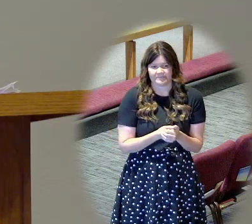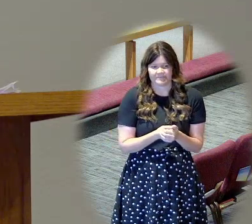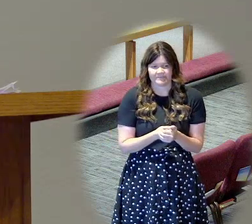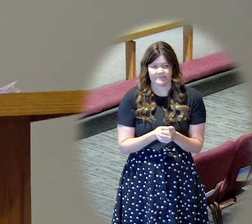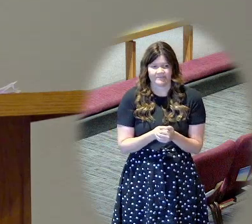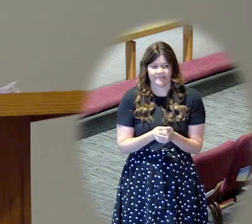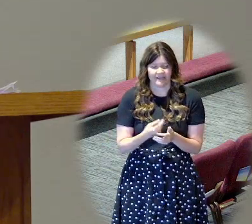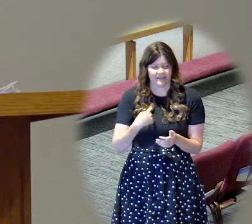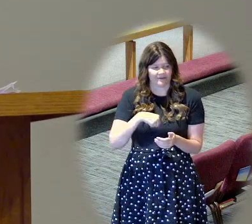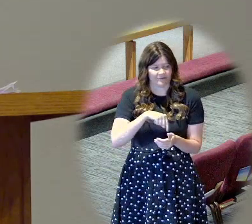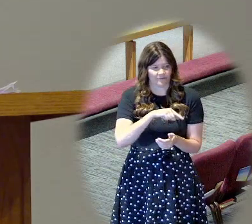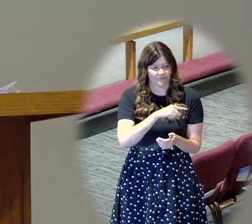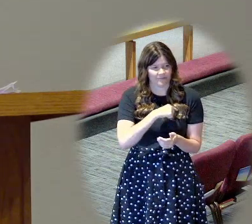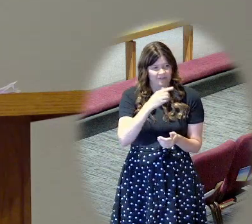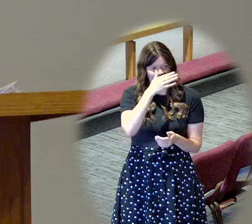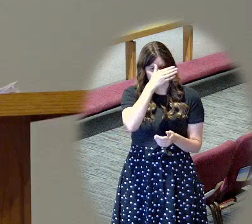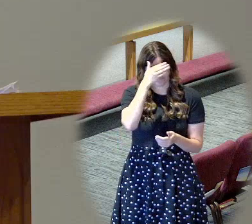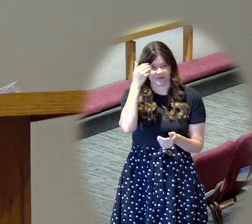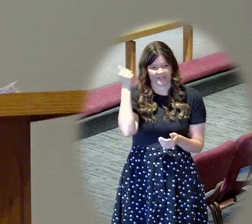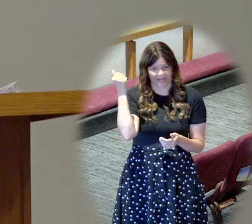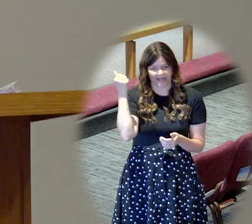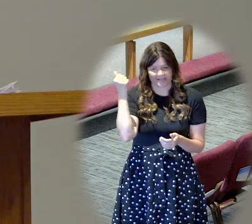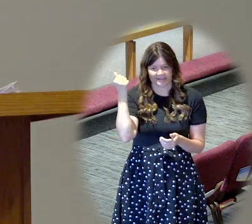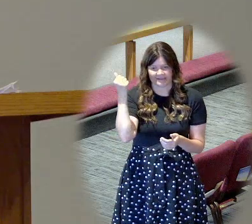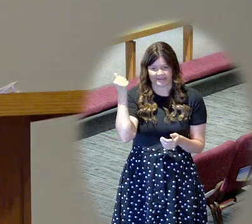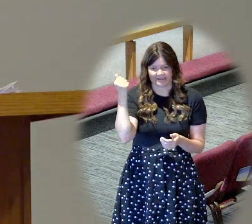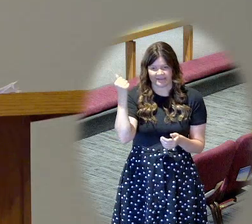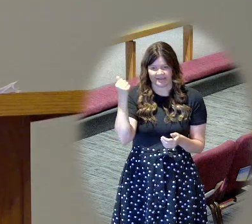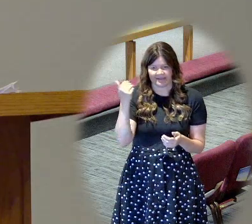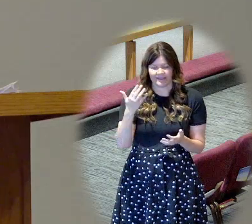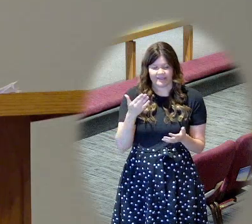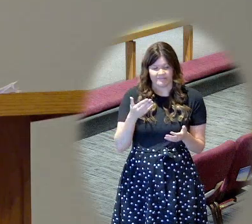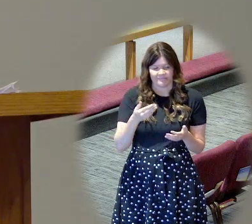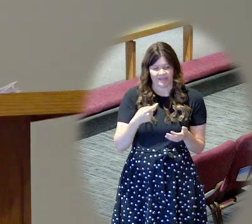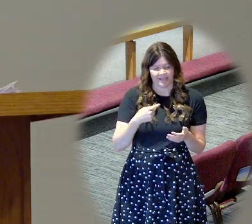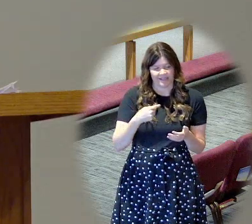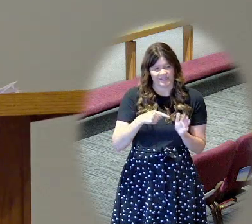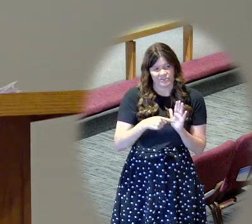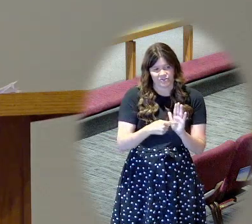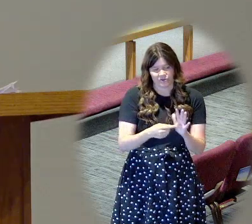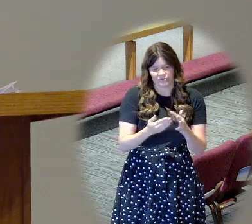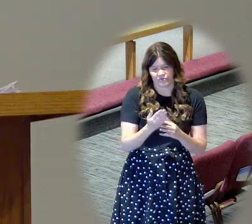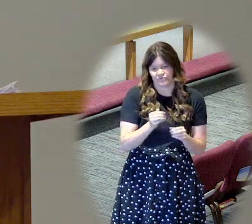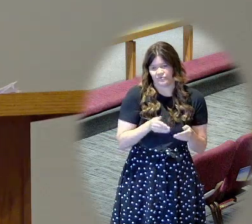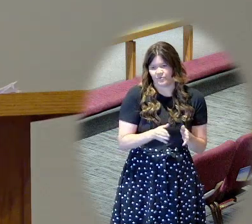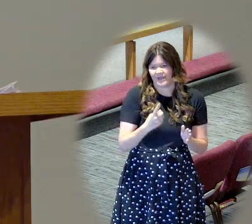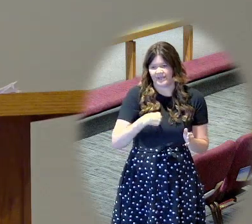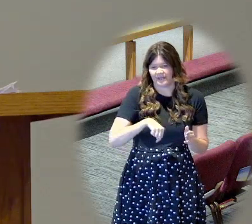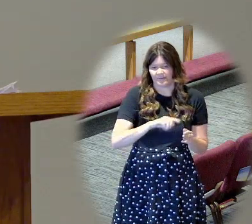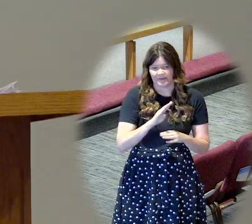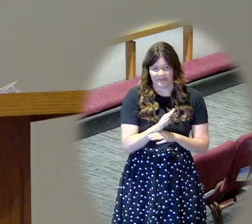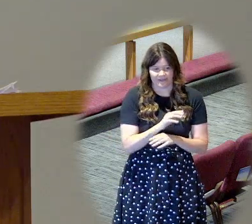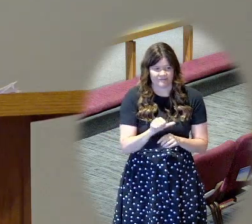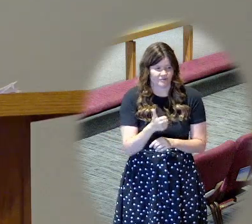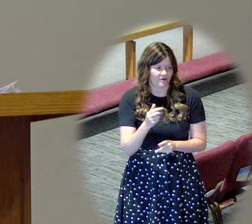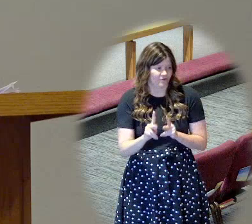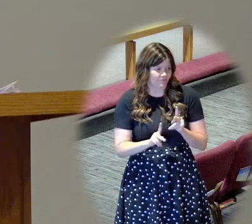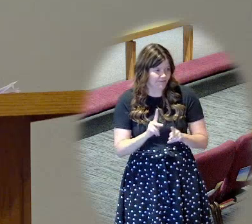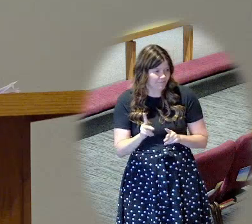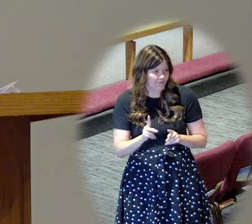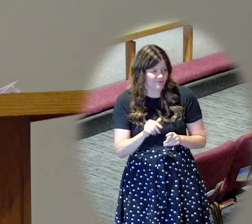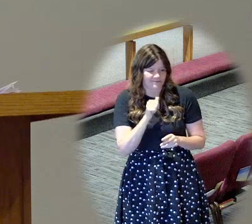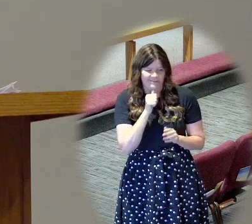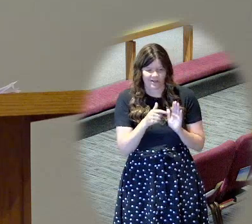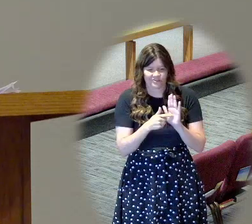That forgetfulness can be played out in ways that we treat others. We fail to love our neighbors as ourselves.